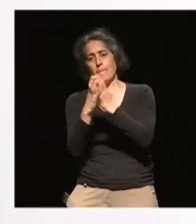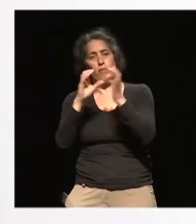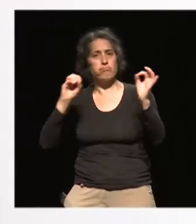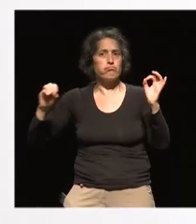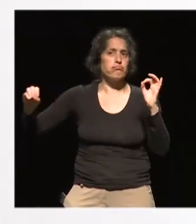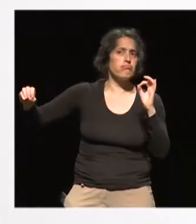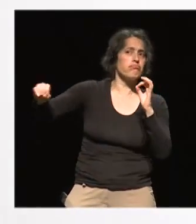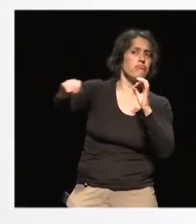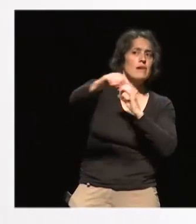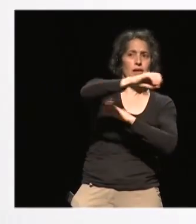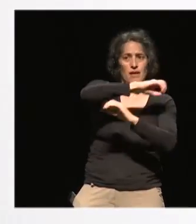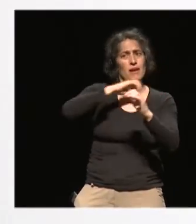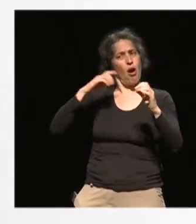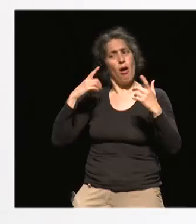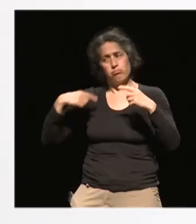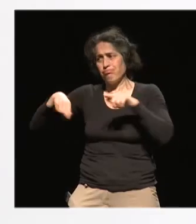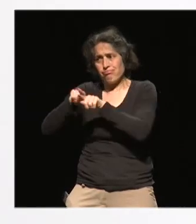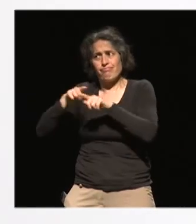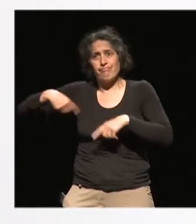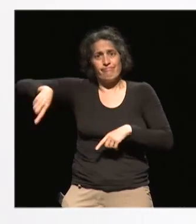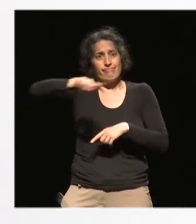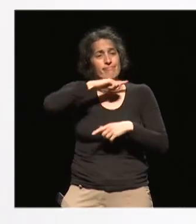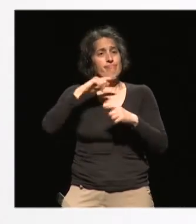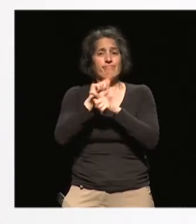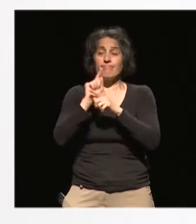not a matter of a past, present, future. We're talking about our